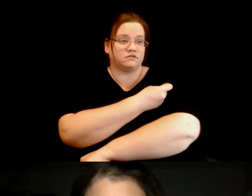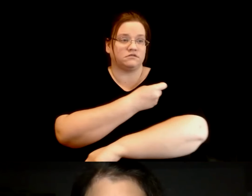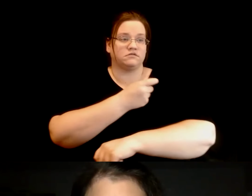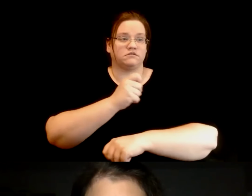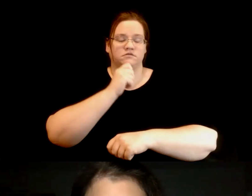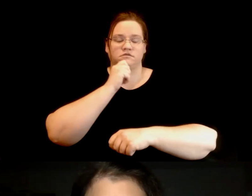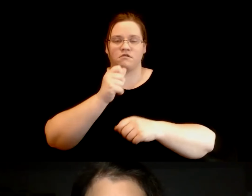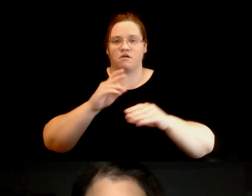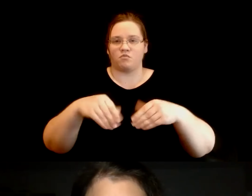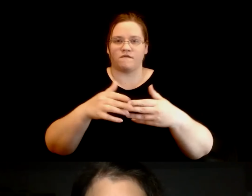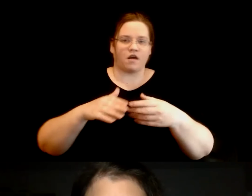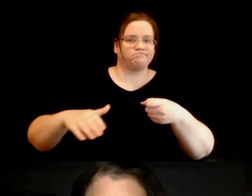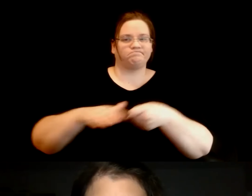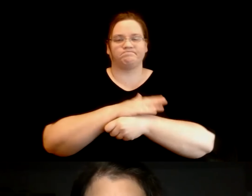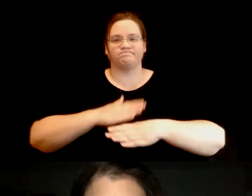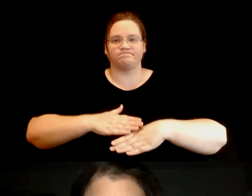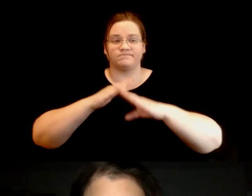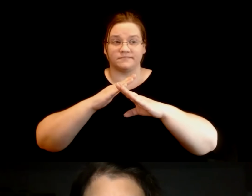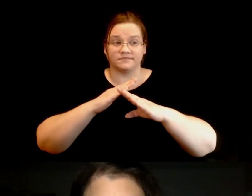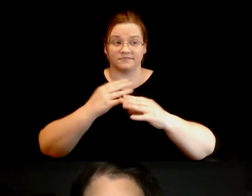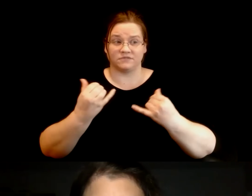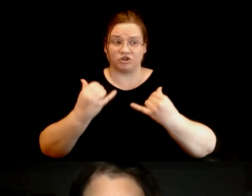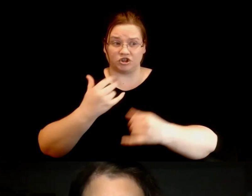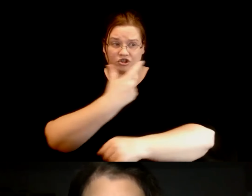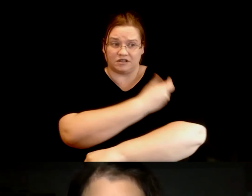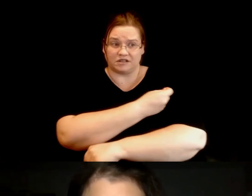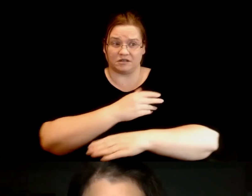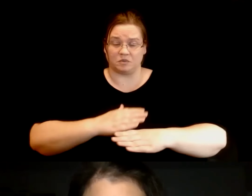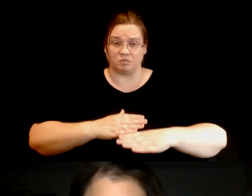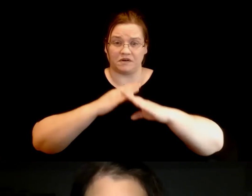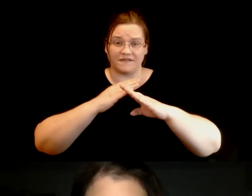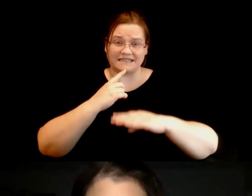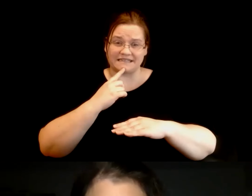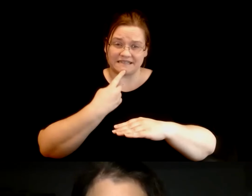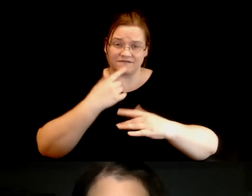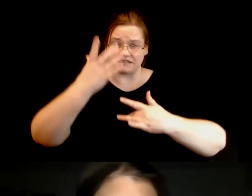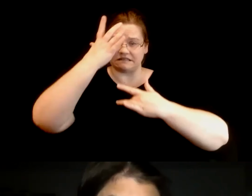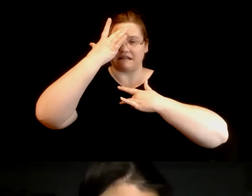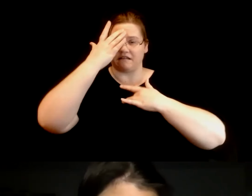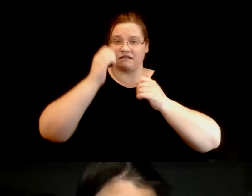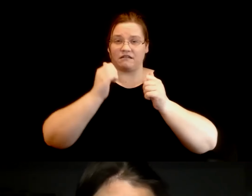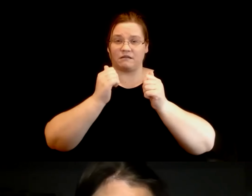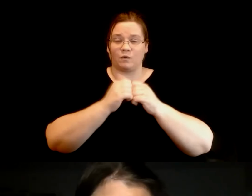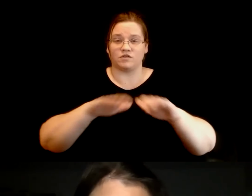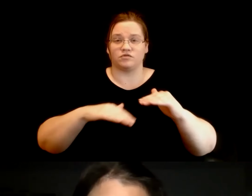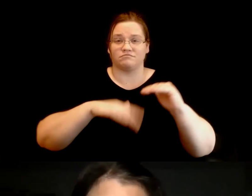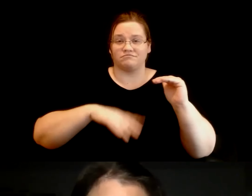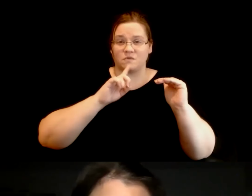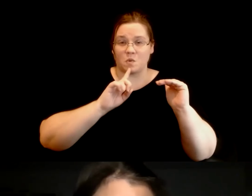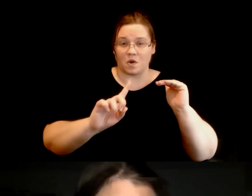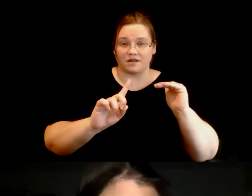immunity. Do you have any stats on how the current vaccines prevent severe sickness in children under 1?